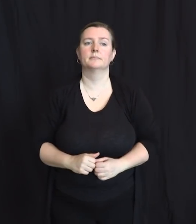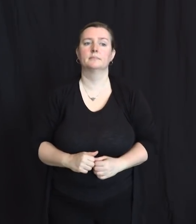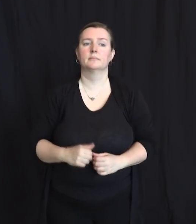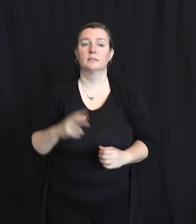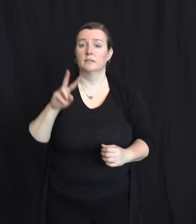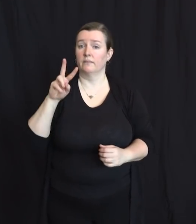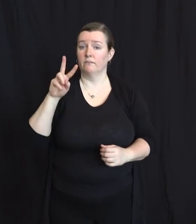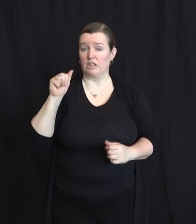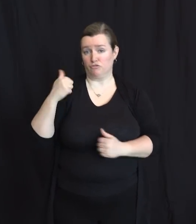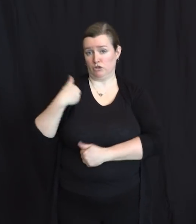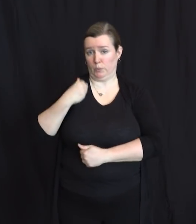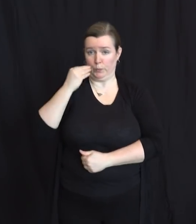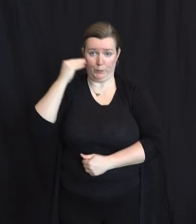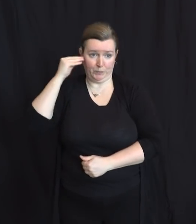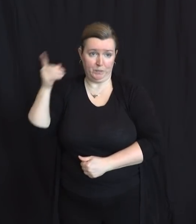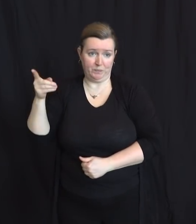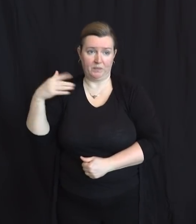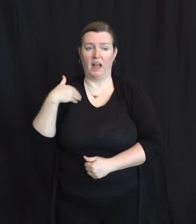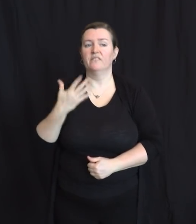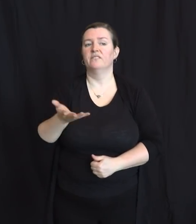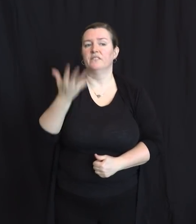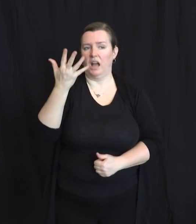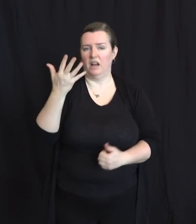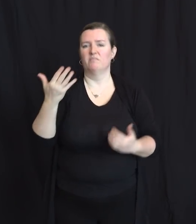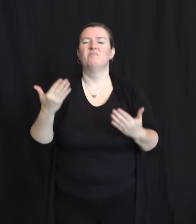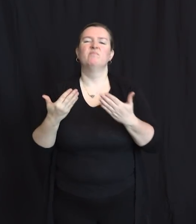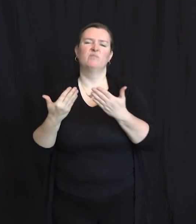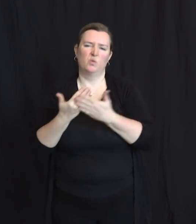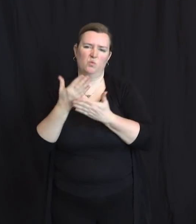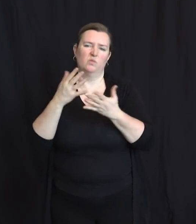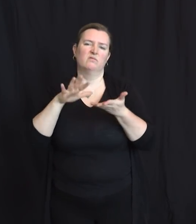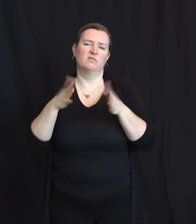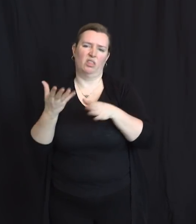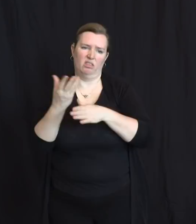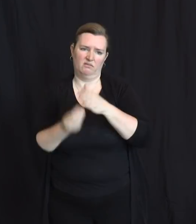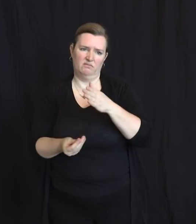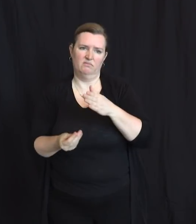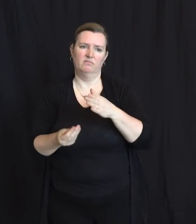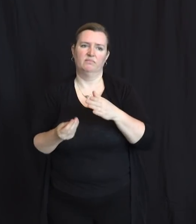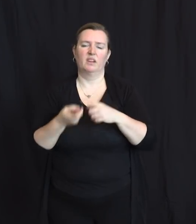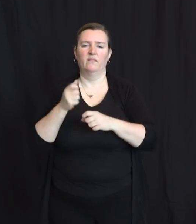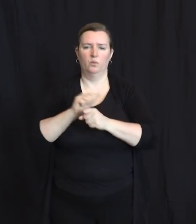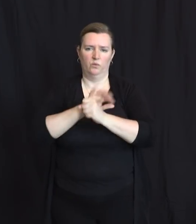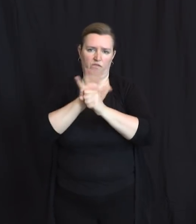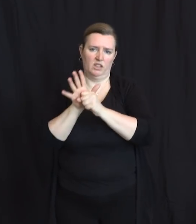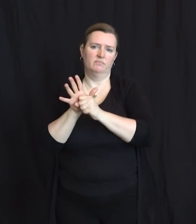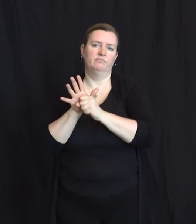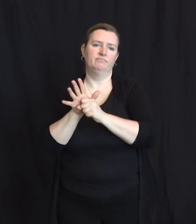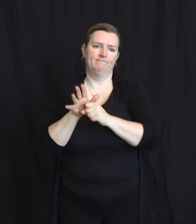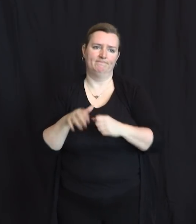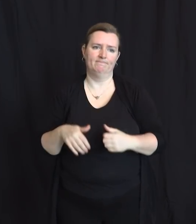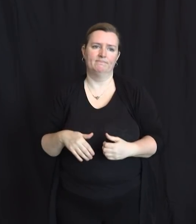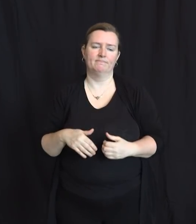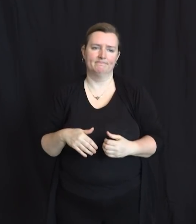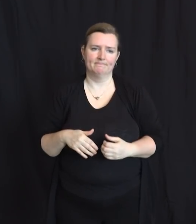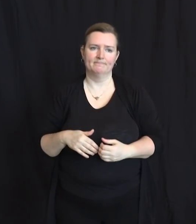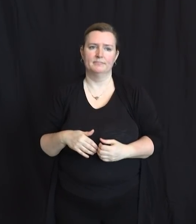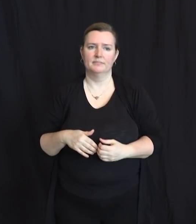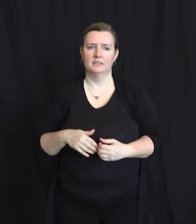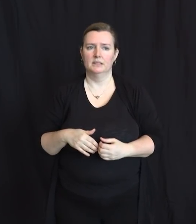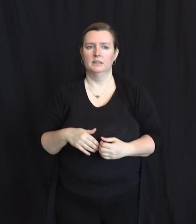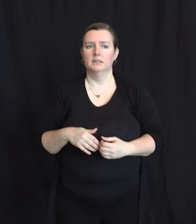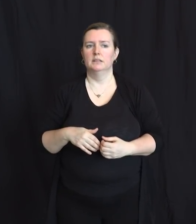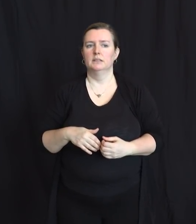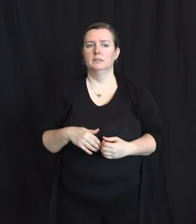reporting 5 additional deaths associated with COVID-19. We also are